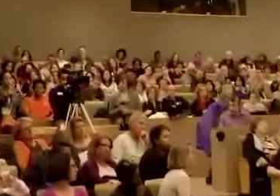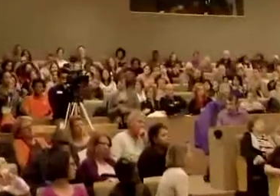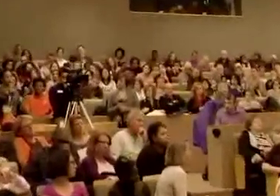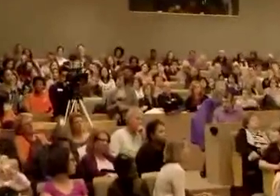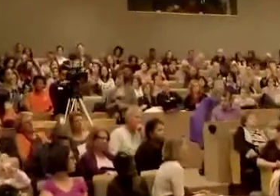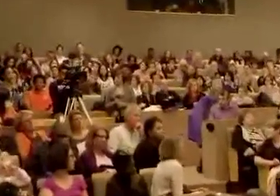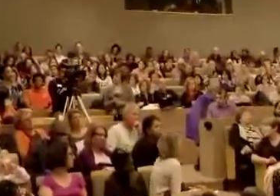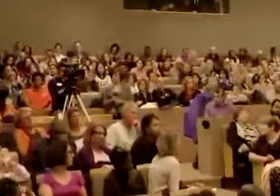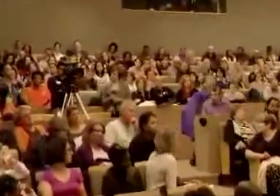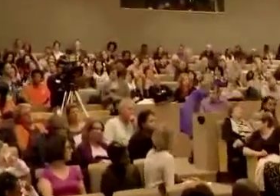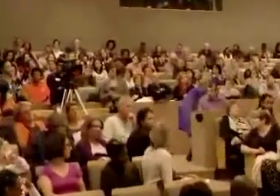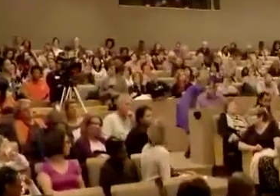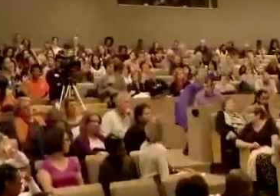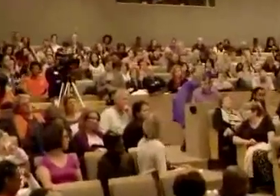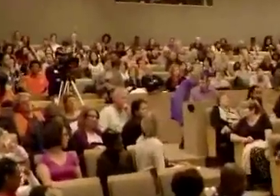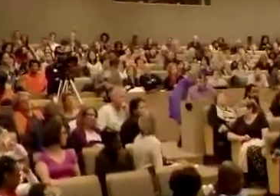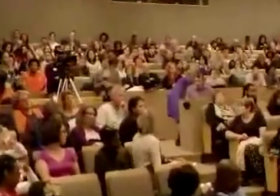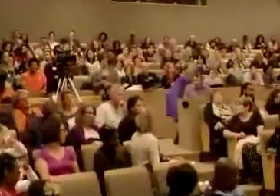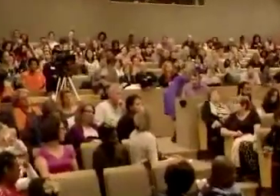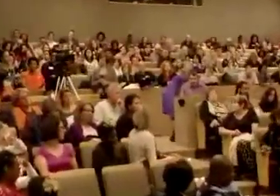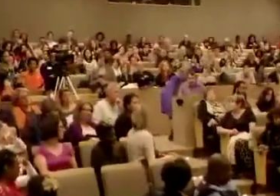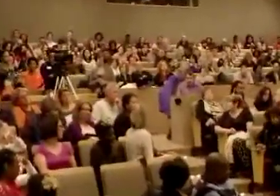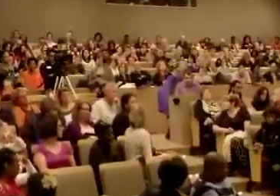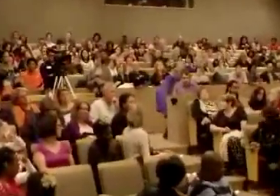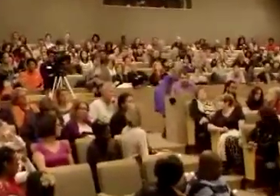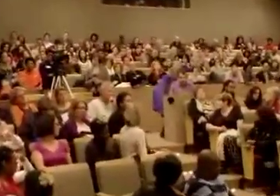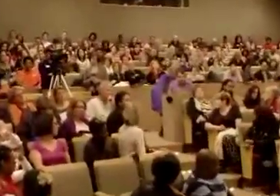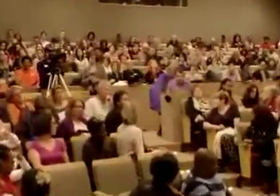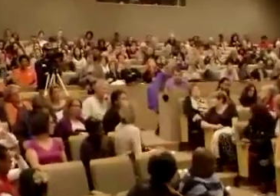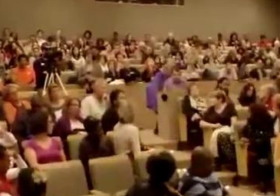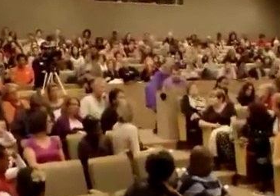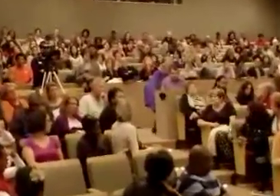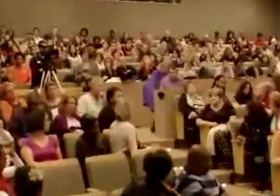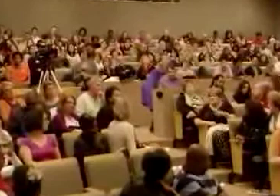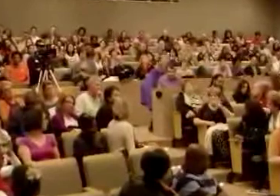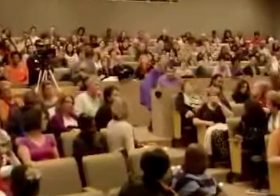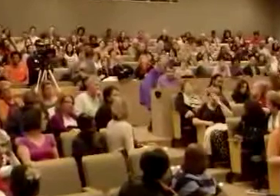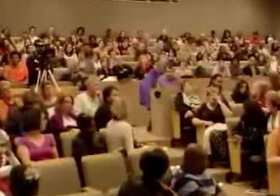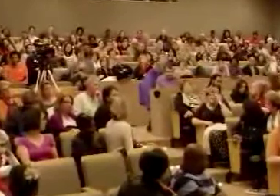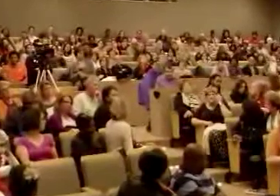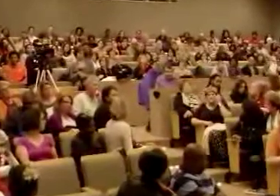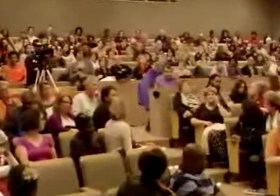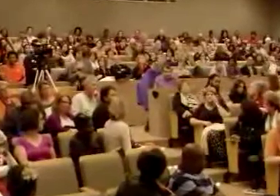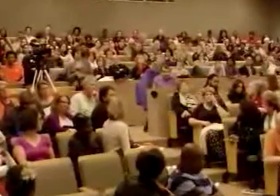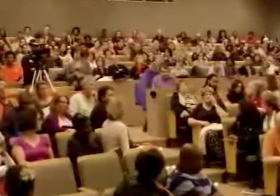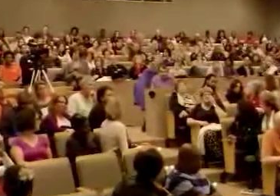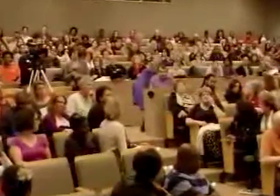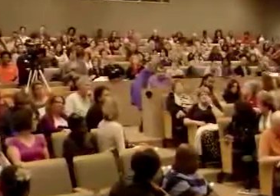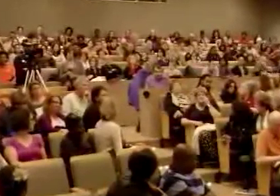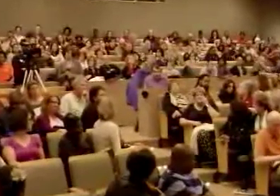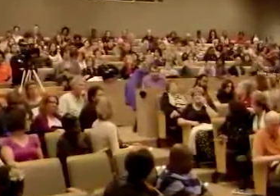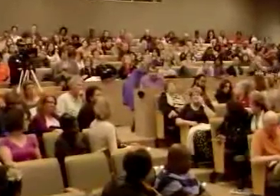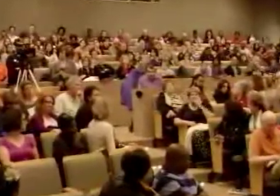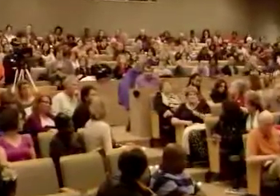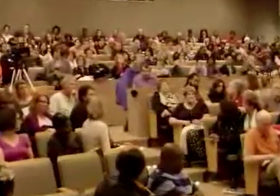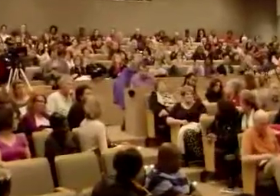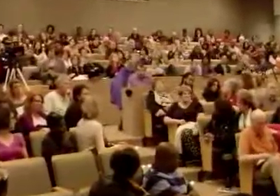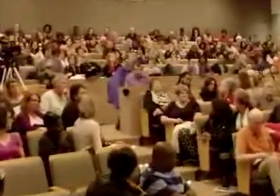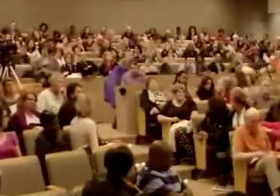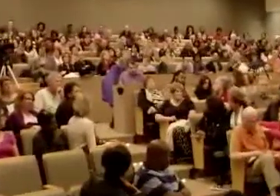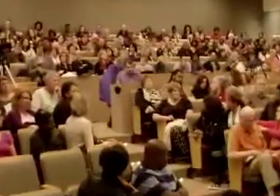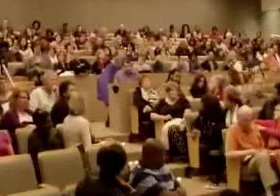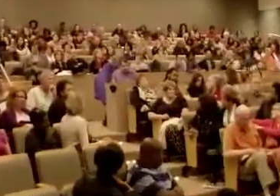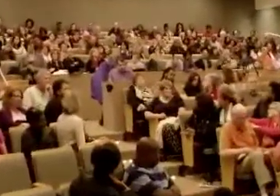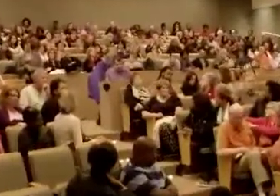looking around. We hear these noises from these trucks that we don't recognize, and then all of a sudden, we hear what sounds like gunshots,